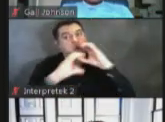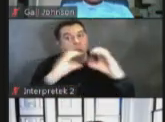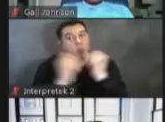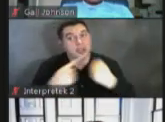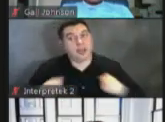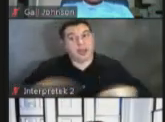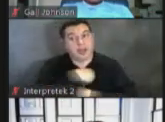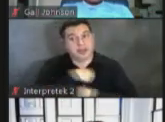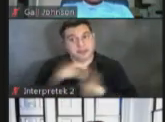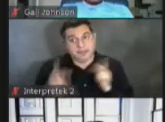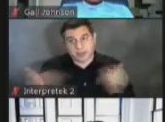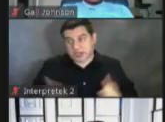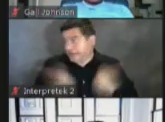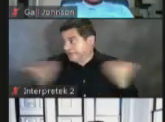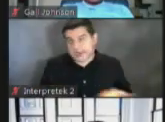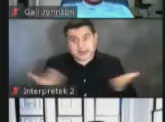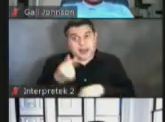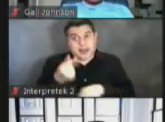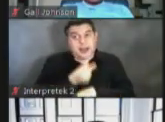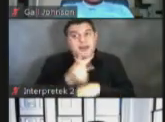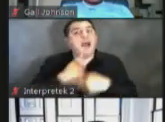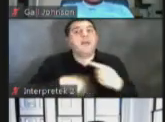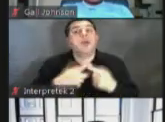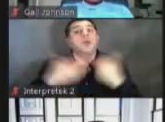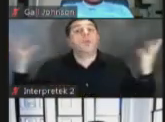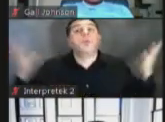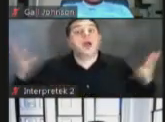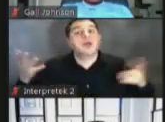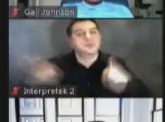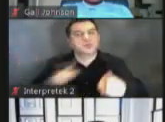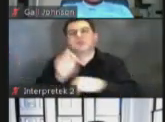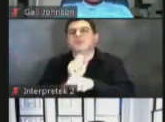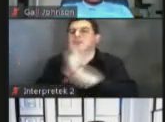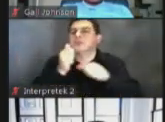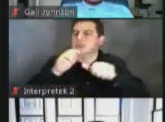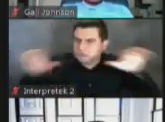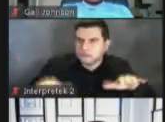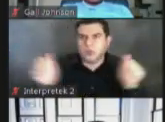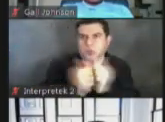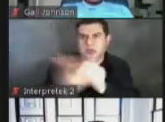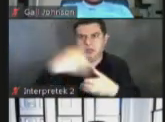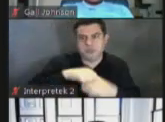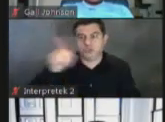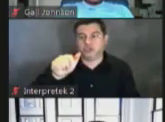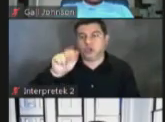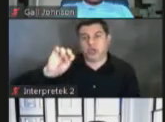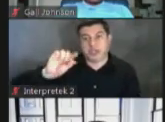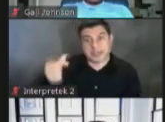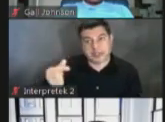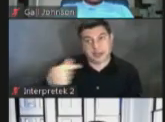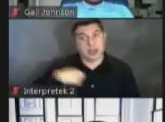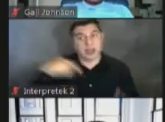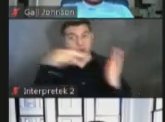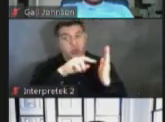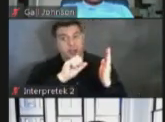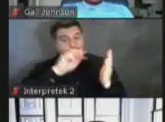about what you're really trying to do with inclusionary zoning. I'm looking at a map right now of vacant parcels in Gainesville, and I